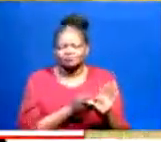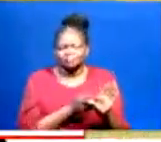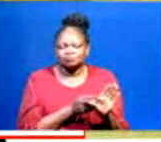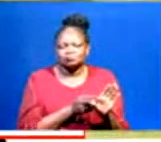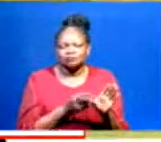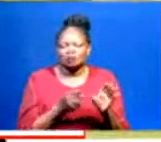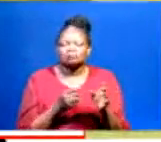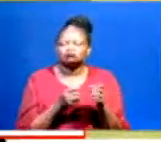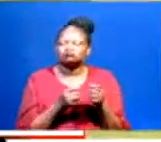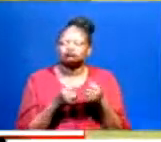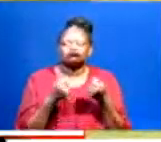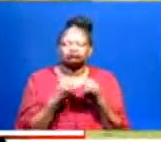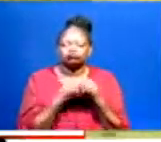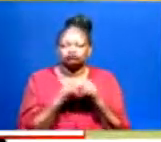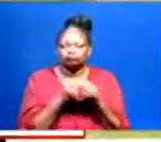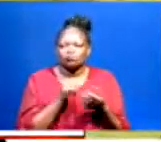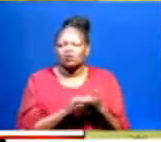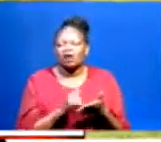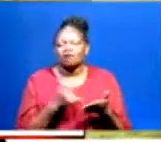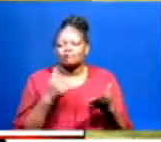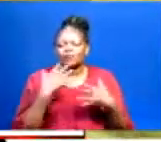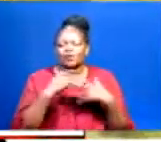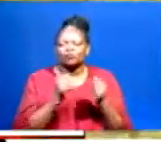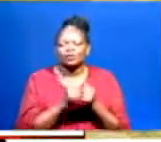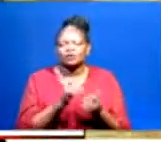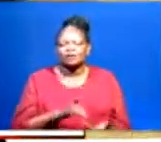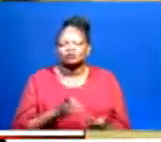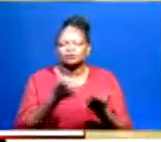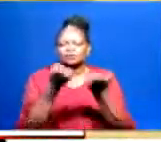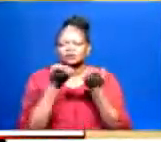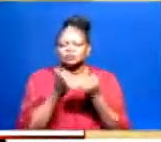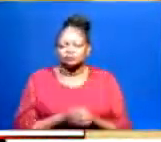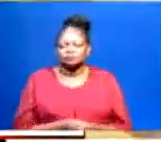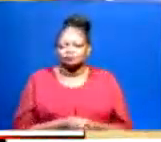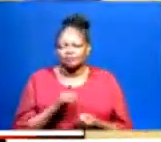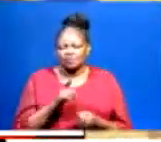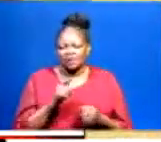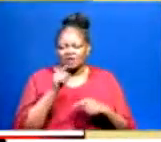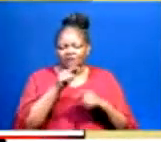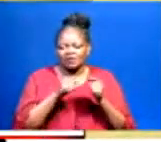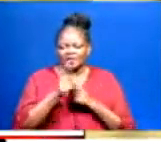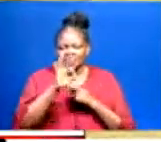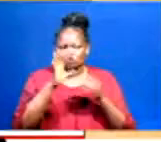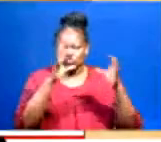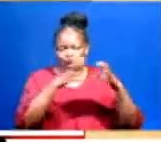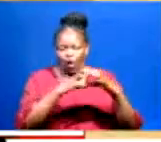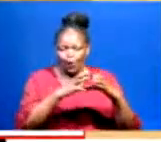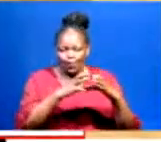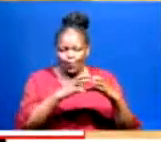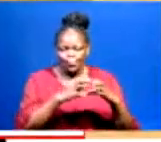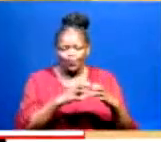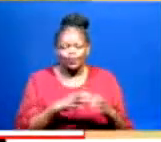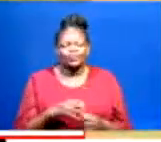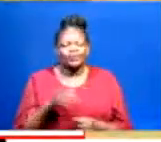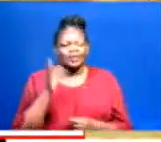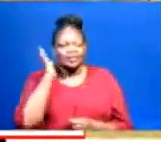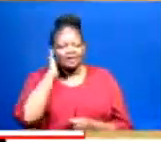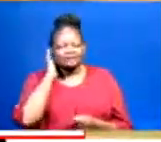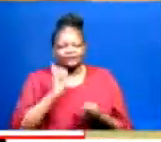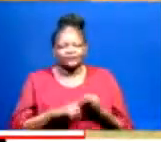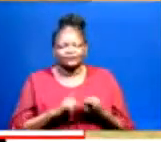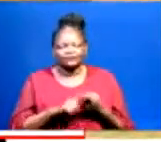brought together players with special needs. The games are divided into three categories of the hearing impaired,